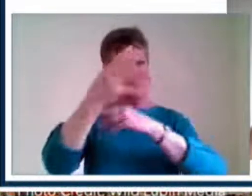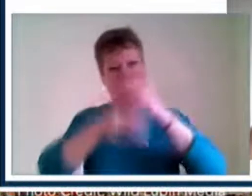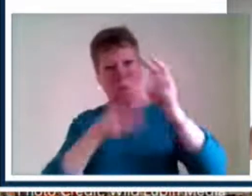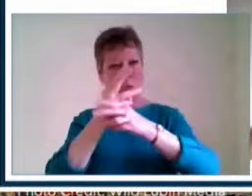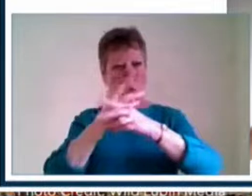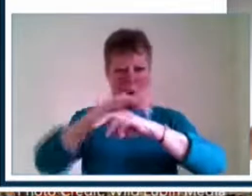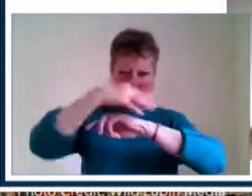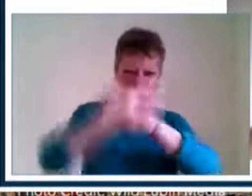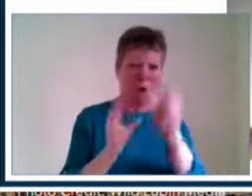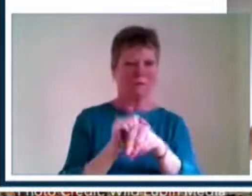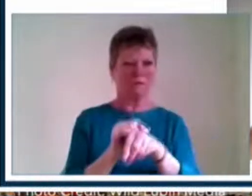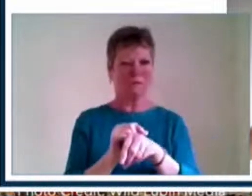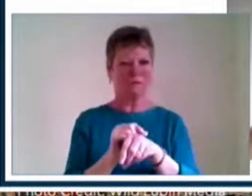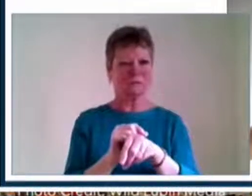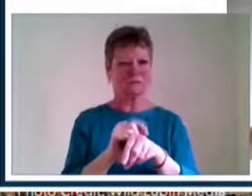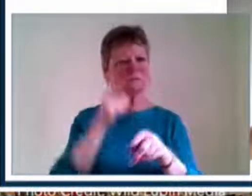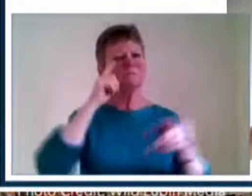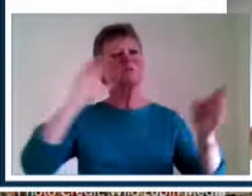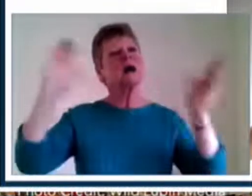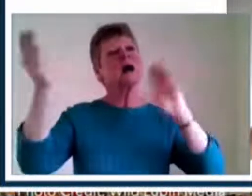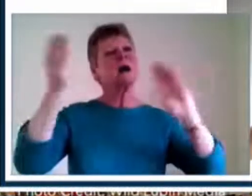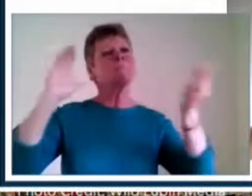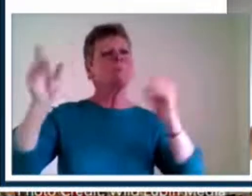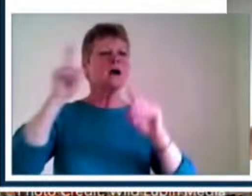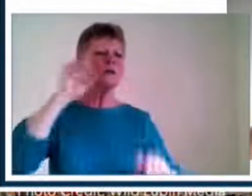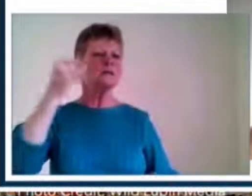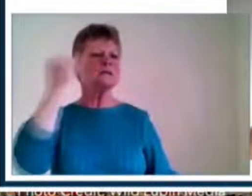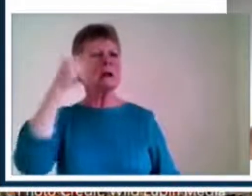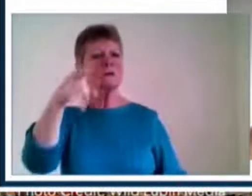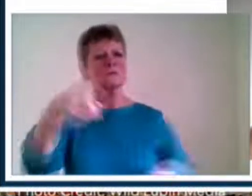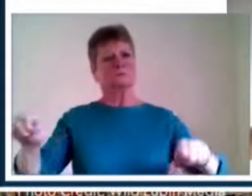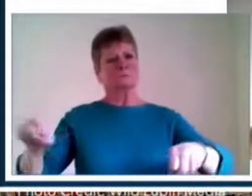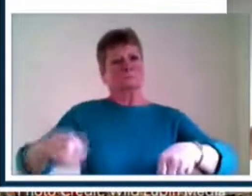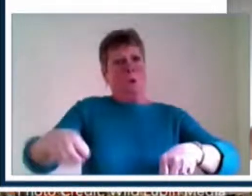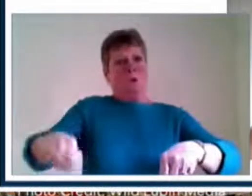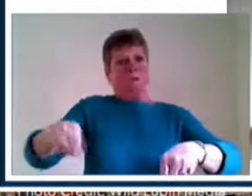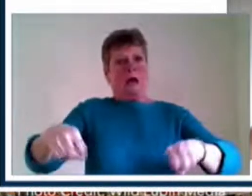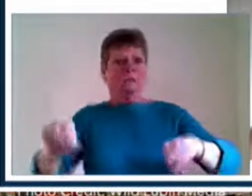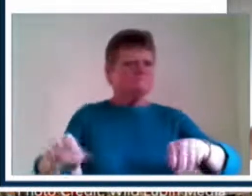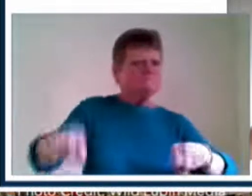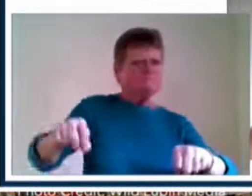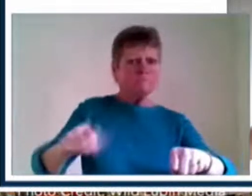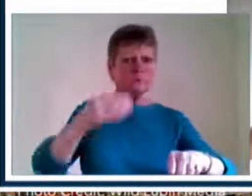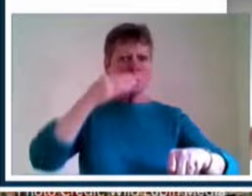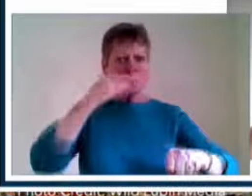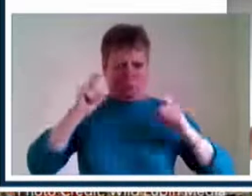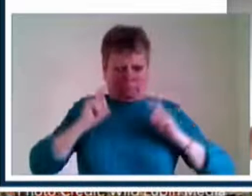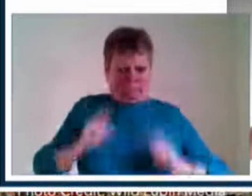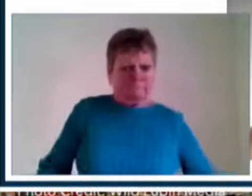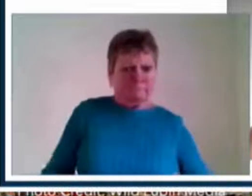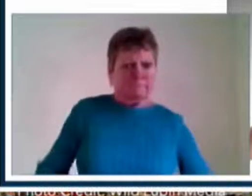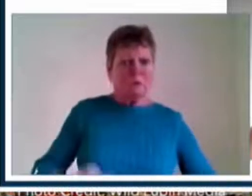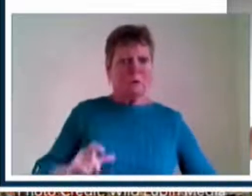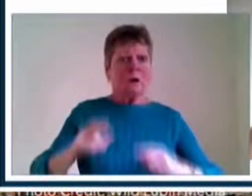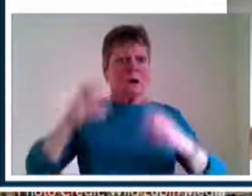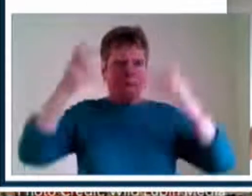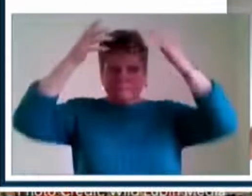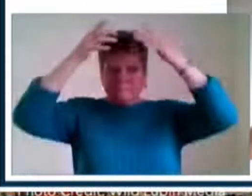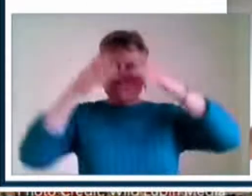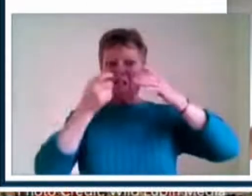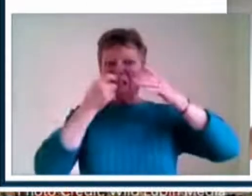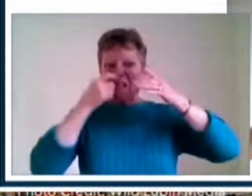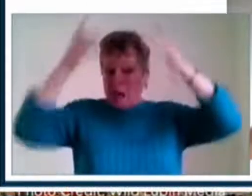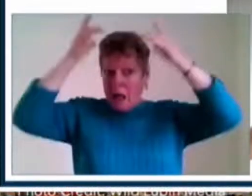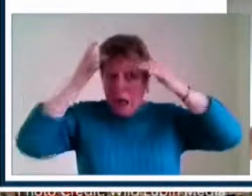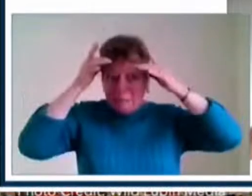Think of it like riding a motorcycle. If you wear a good helmet and protective clothing, you can still get hurt if you crash, but you're much